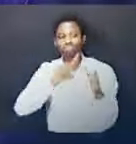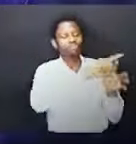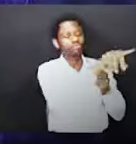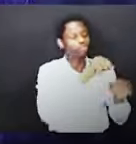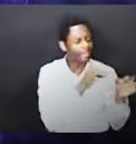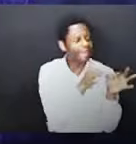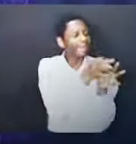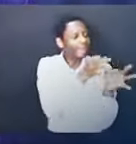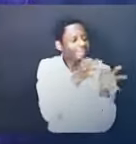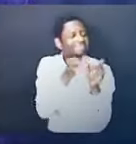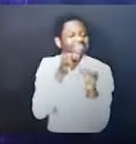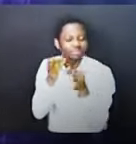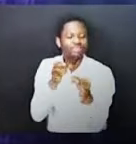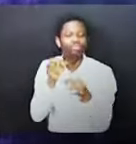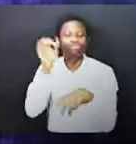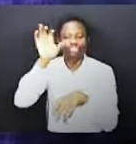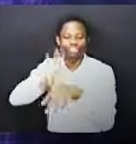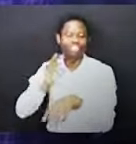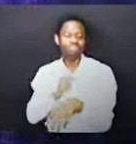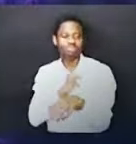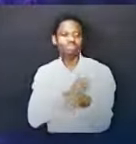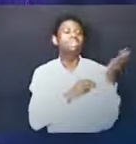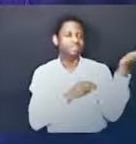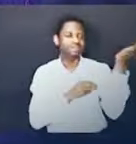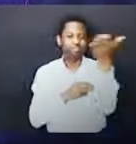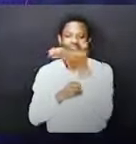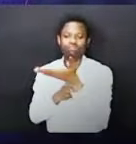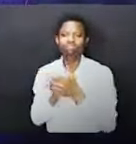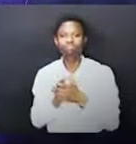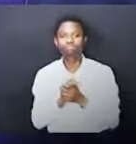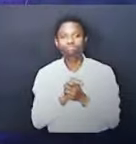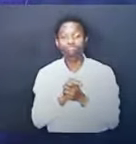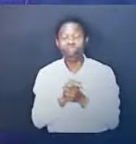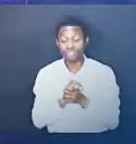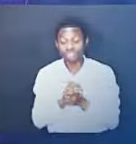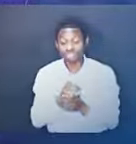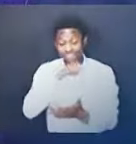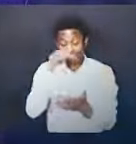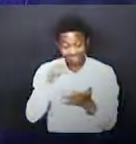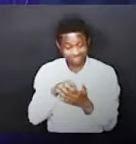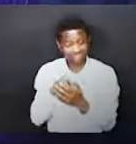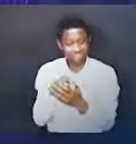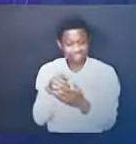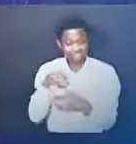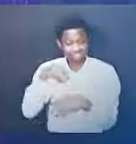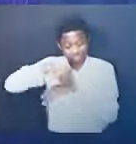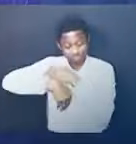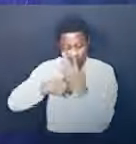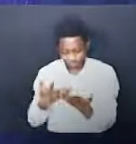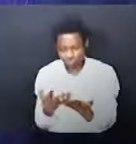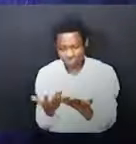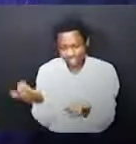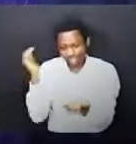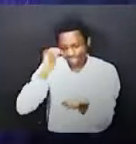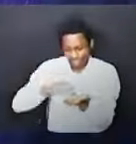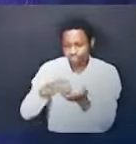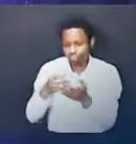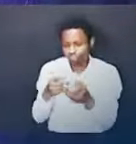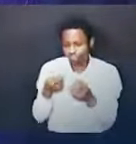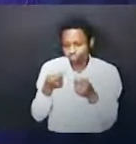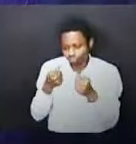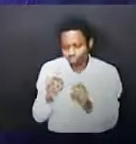sa asemtrin ho enkomo. And this evening I want to take the few minutes that we have to try to throw light on